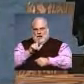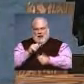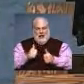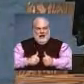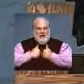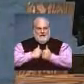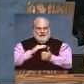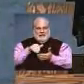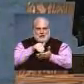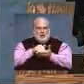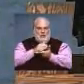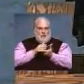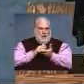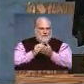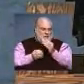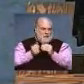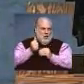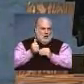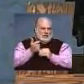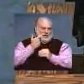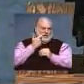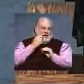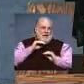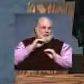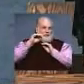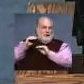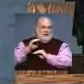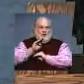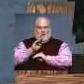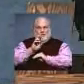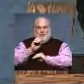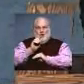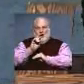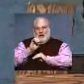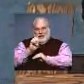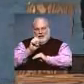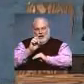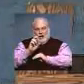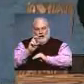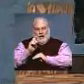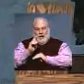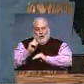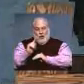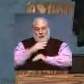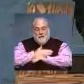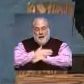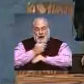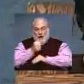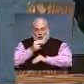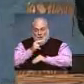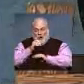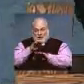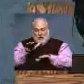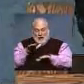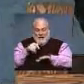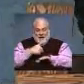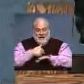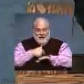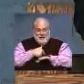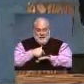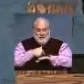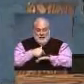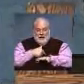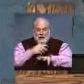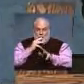for most of my life. Only recently moved to Brody Creek because that's where our two adorable grandchildren were, and it was time to be Grandmommy and Poppy to them.